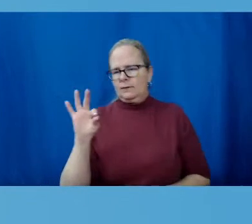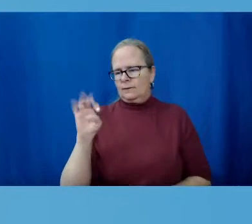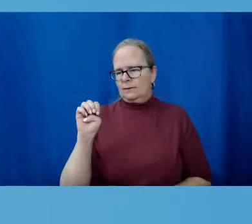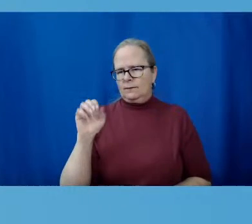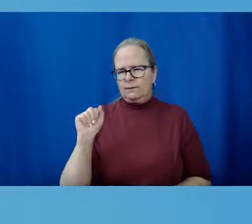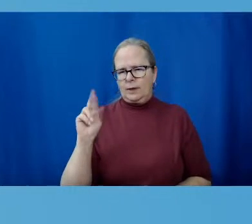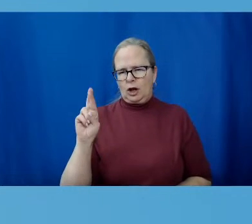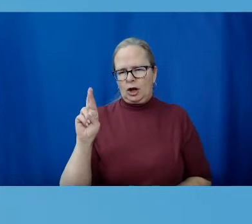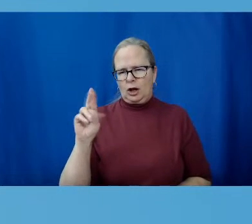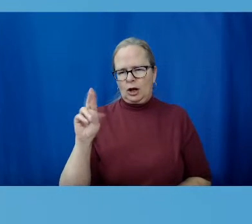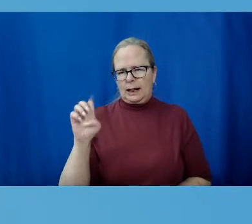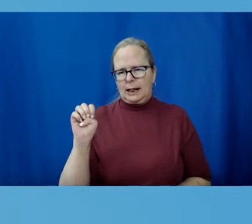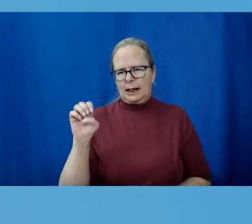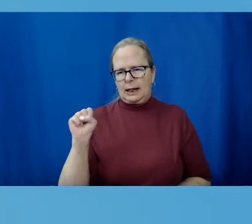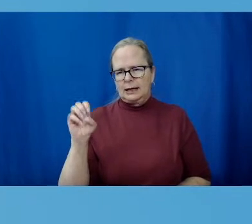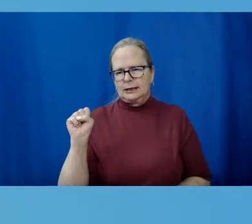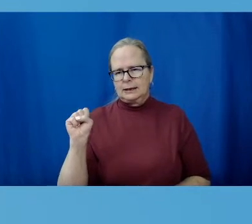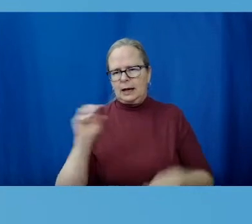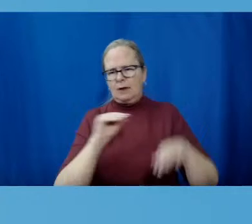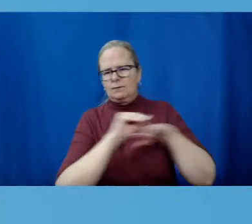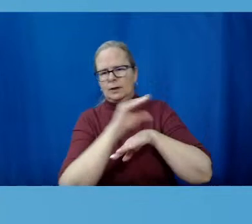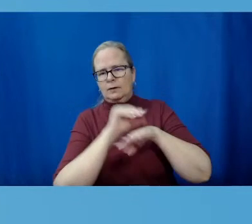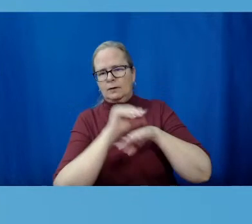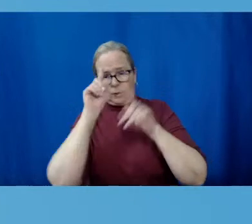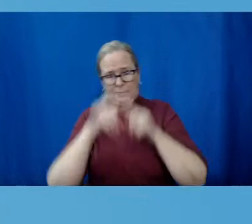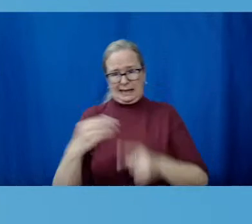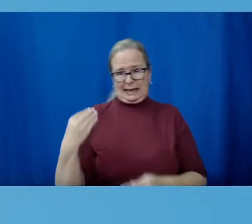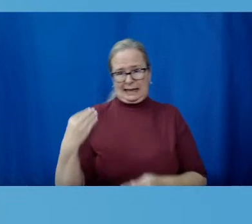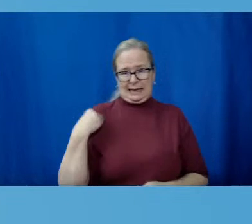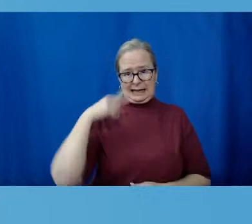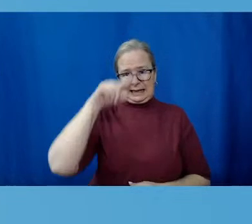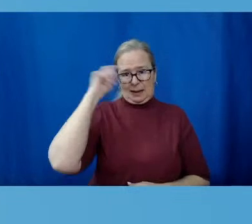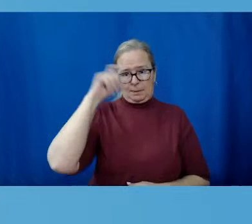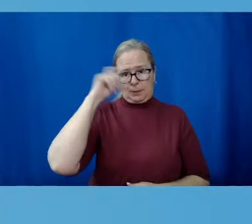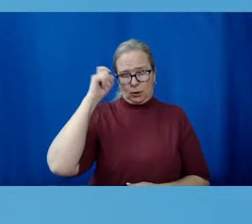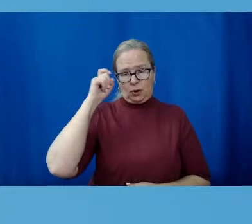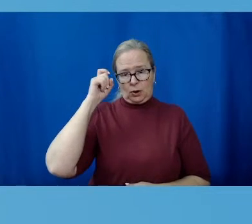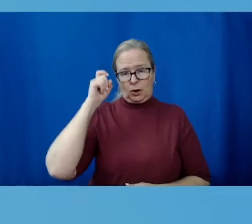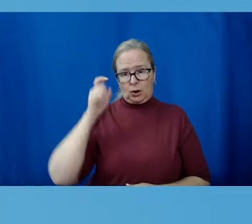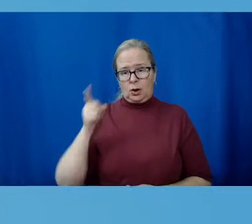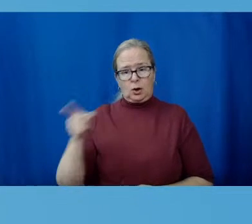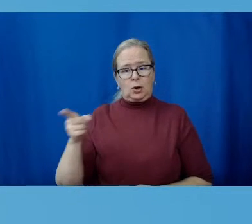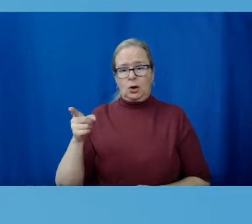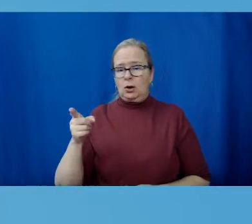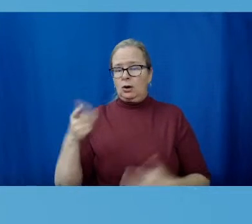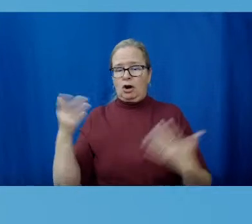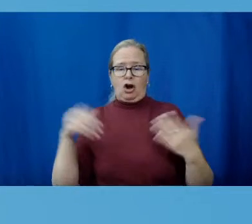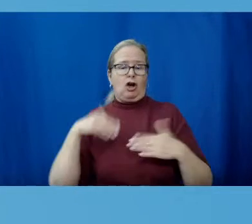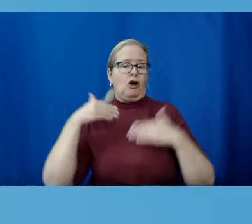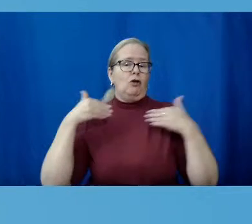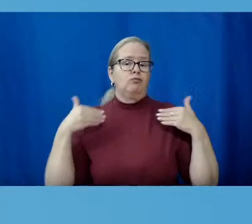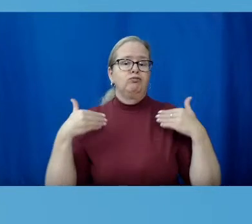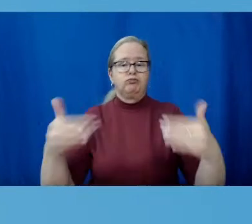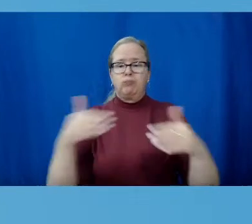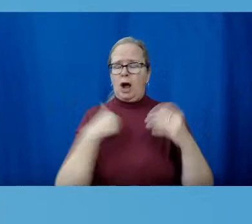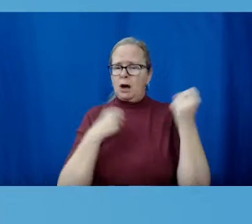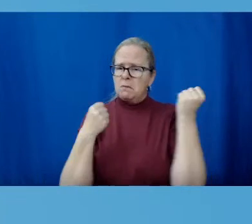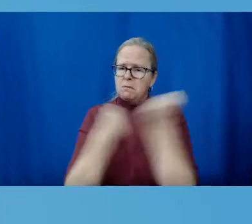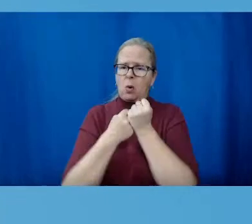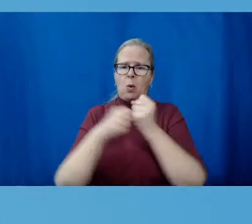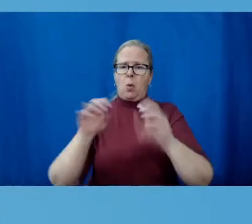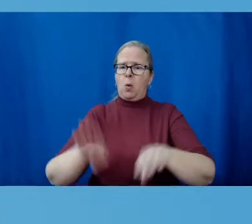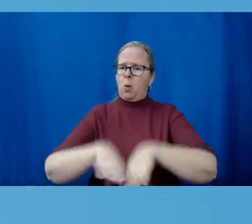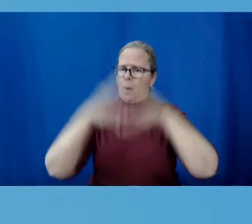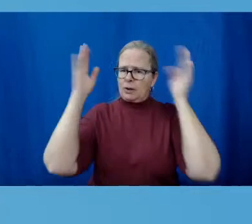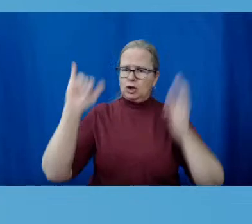said that she was overtly in favor of, opening up on July 1st, the best summer ever. She didn't use that term, best summer ever, but